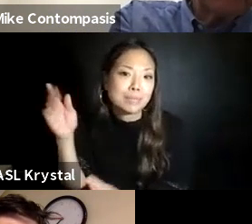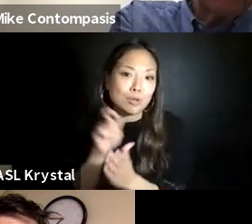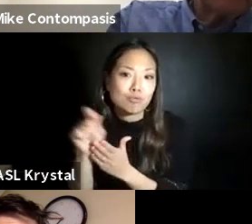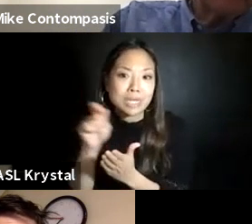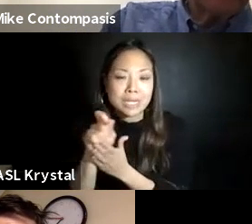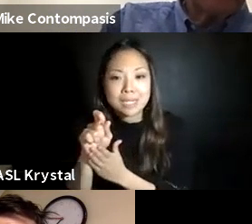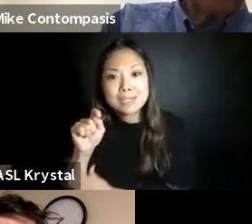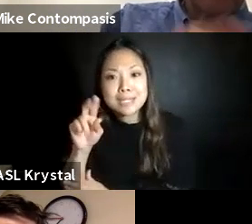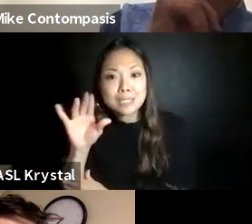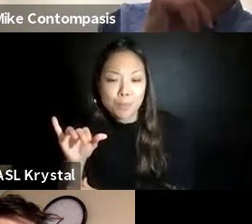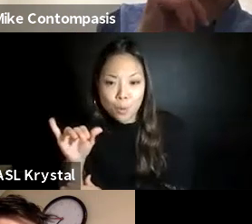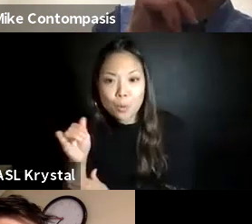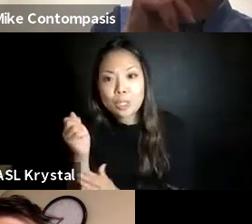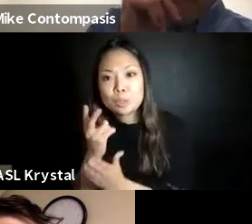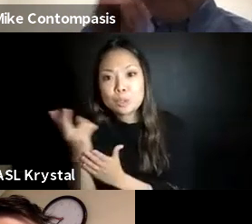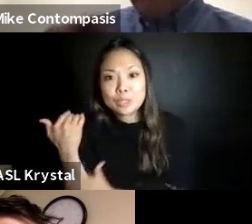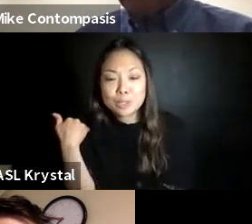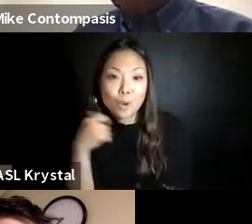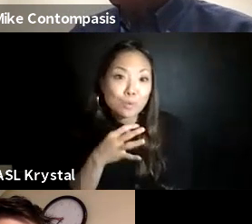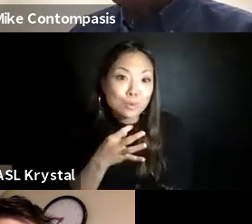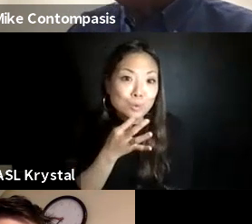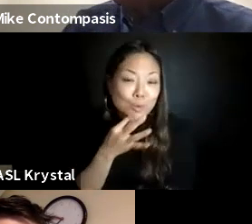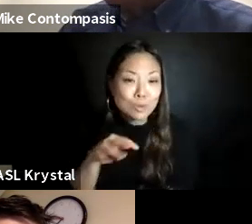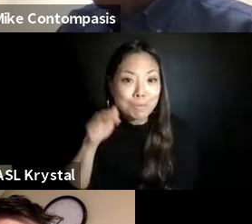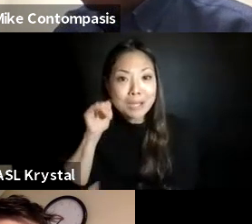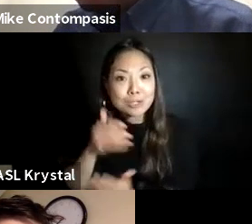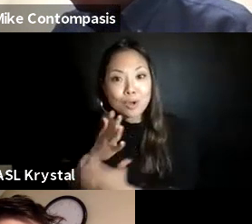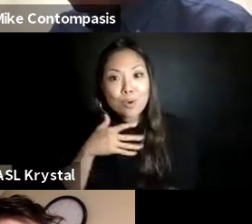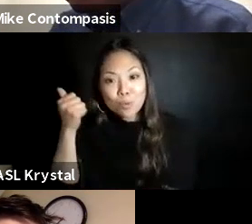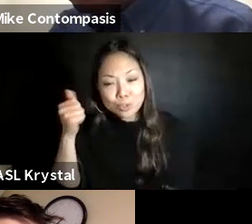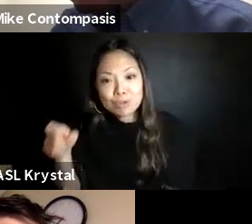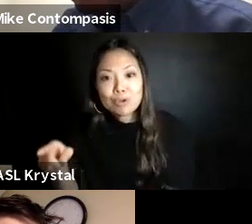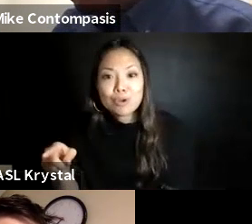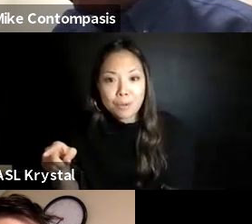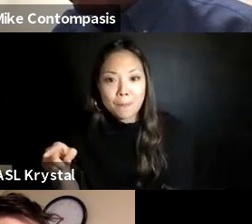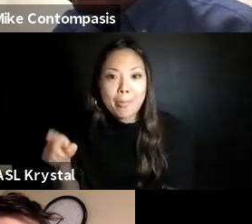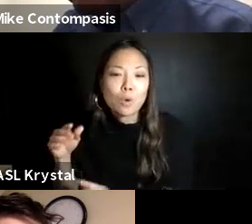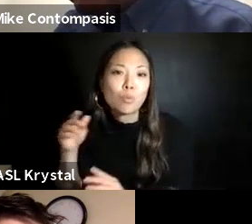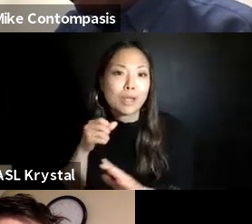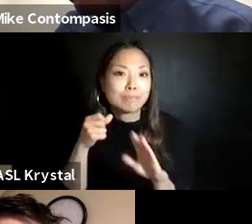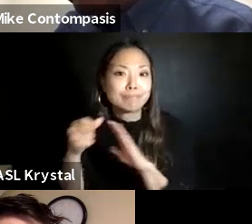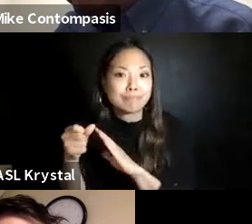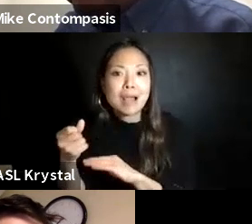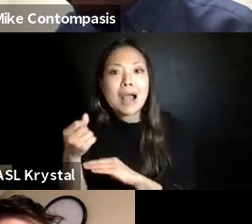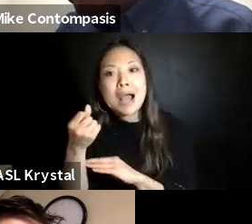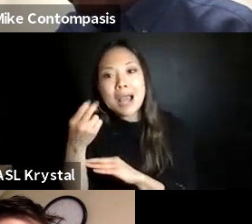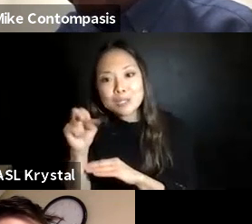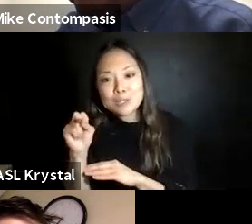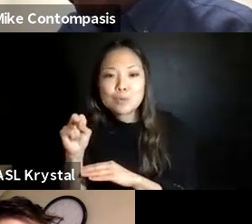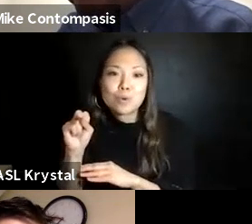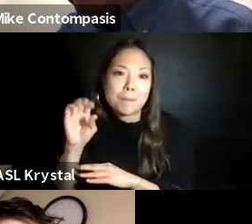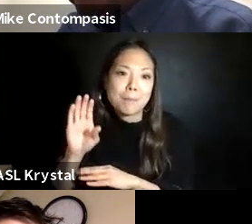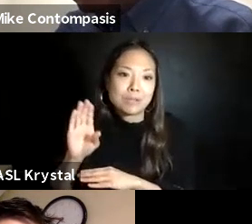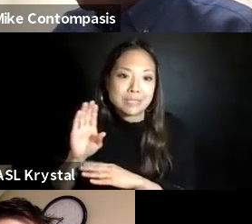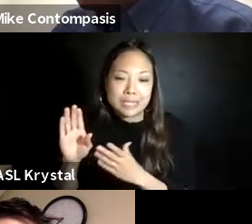wrote about how very soon my older daughter and her classmates will be put into the Boston High School sorting machine.